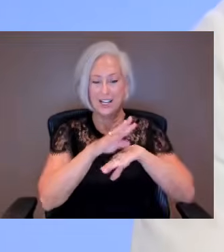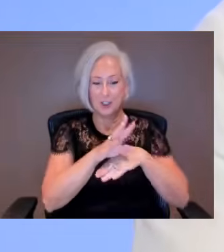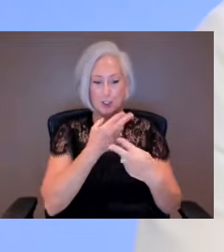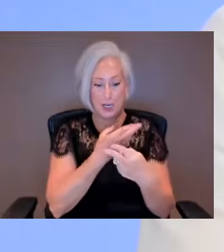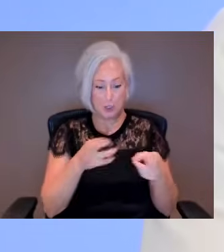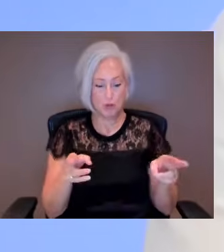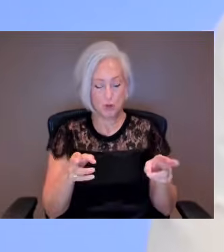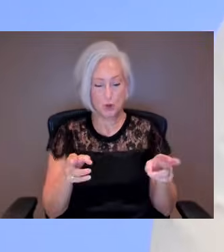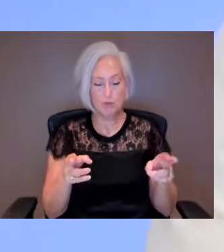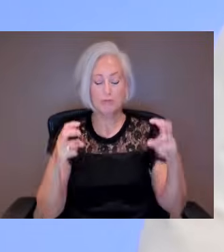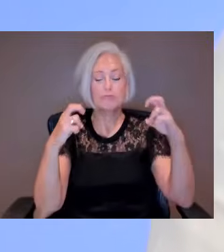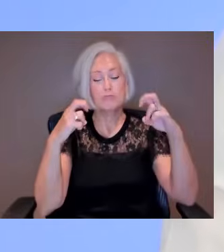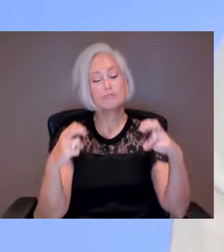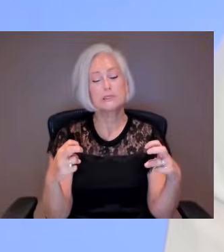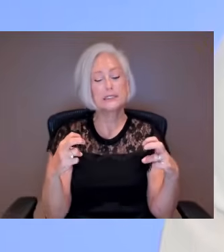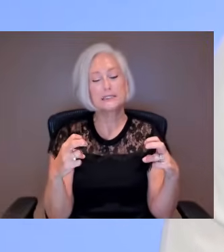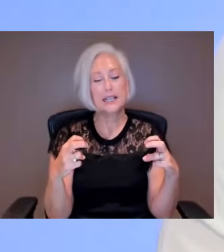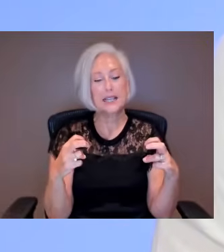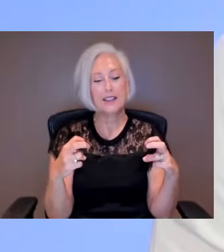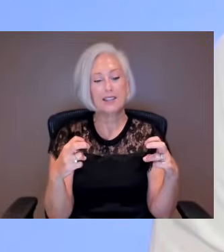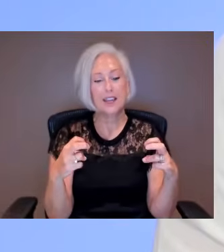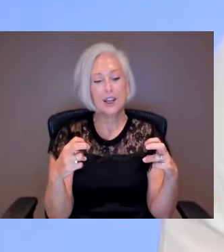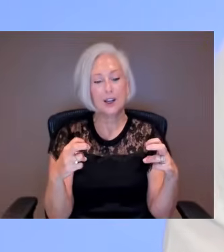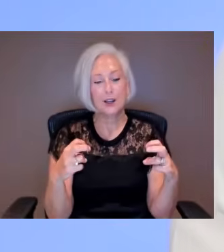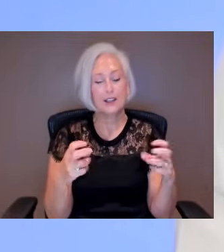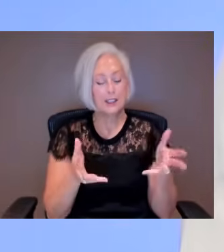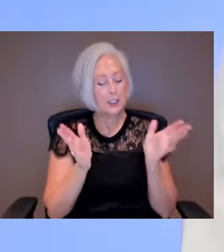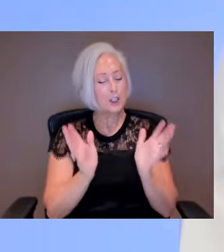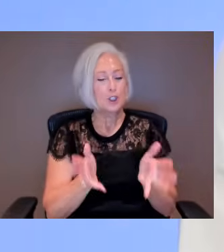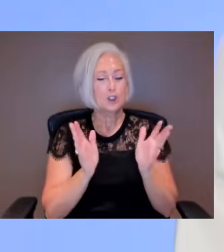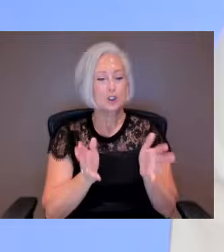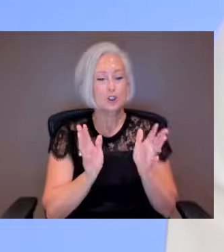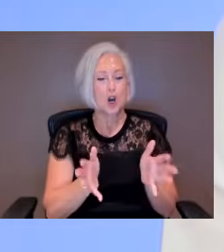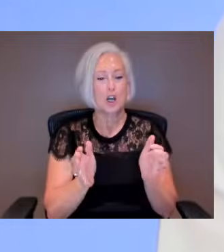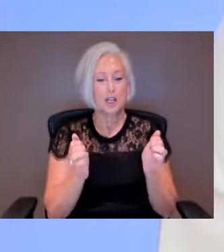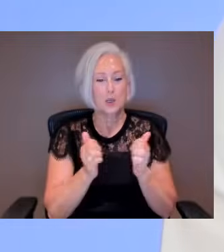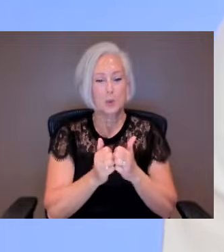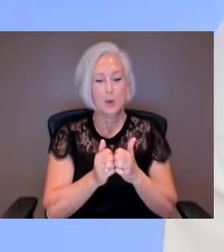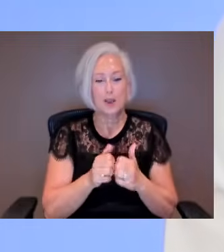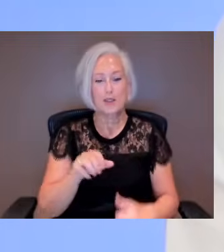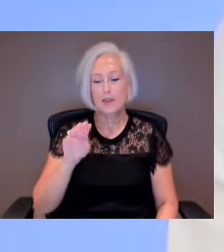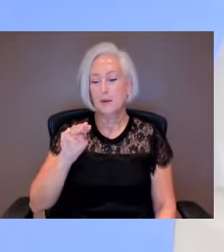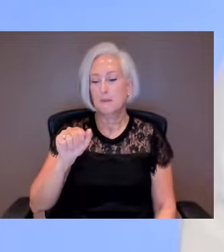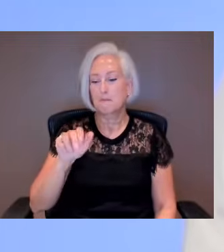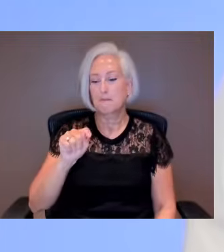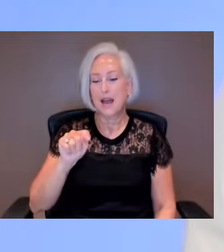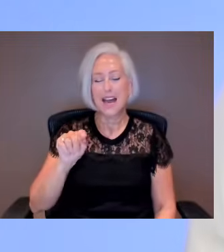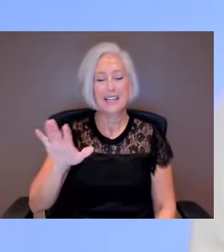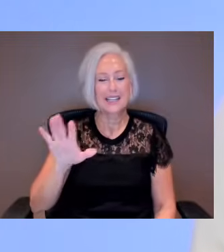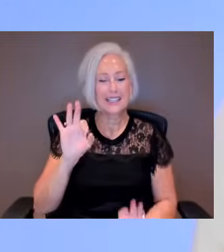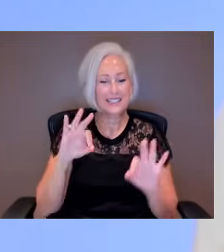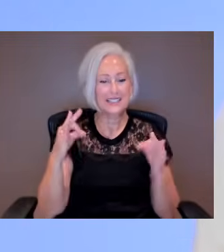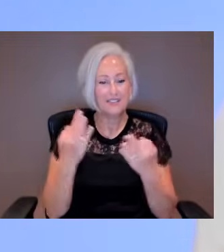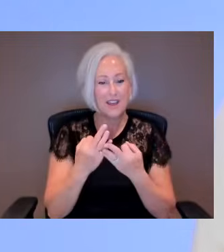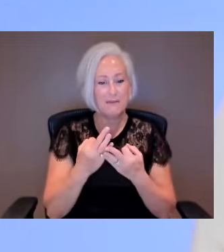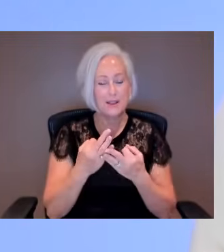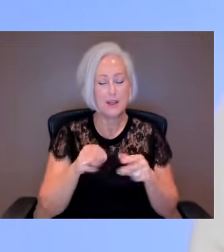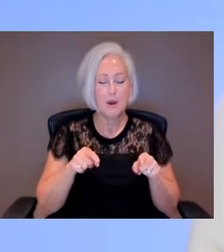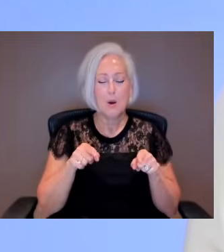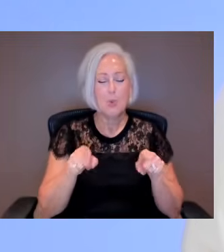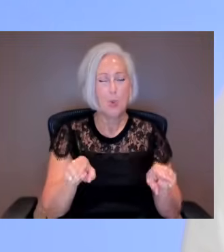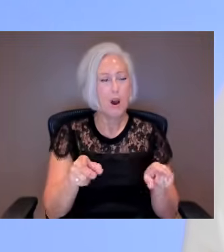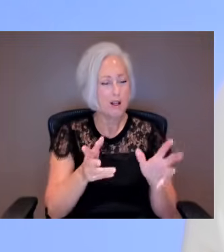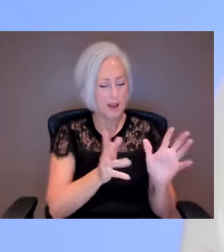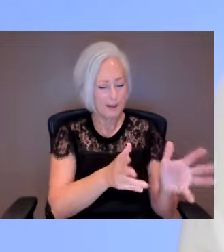sitting there in the consultation room and I'm having a discussion with Matt's family, and as I'm having the discussion, I said, she